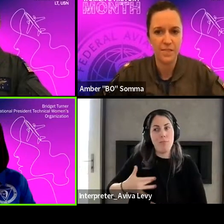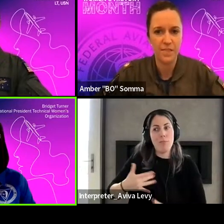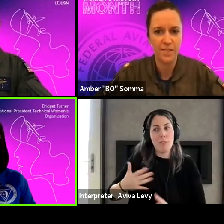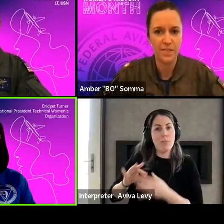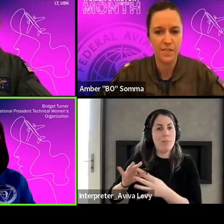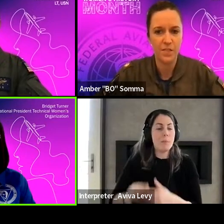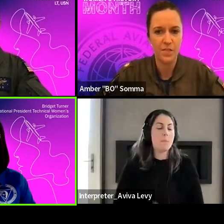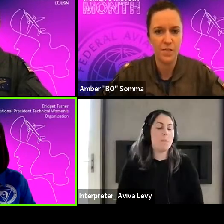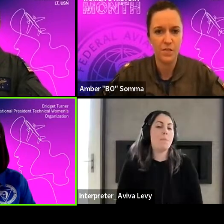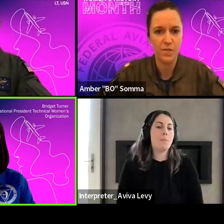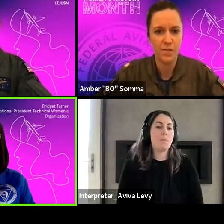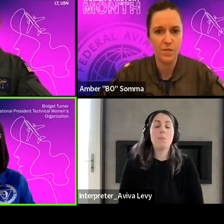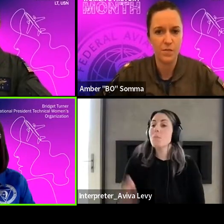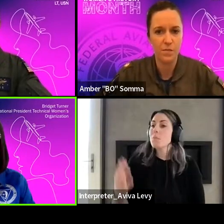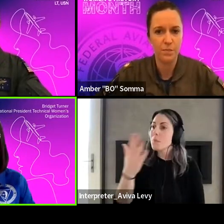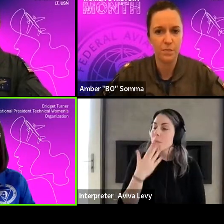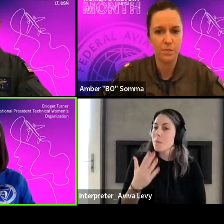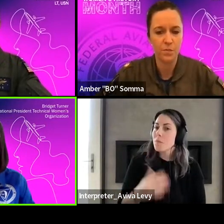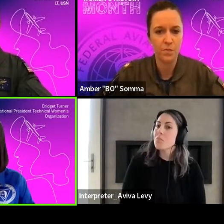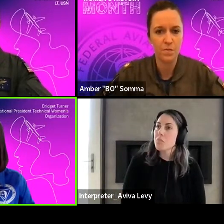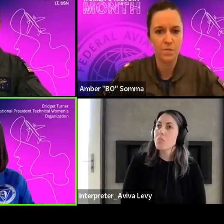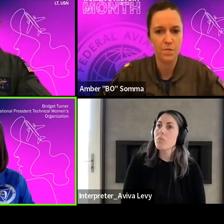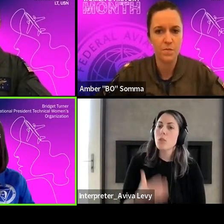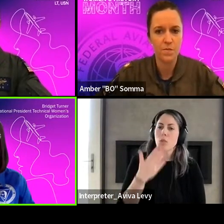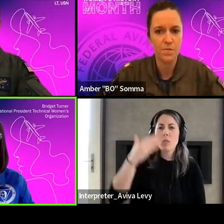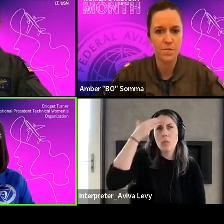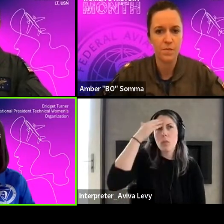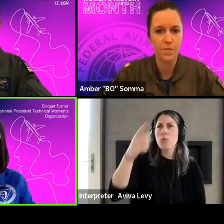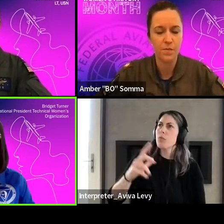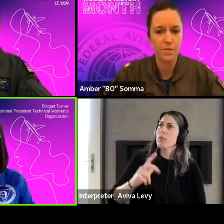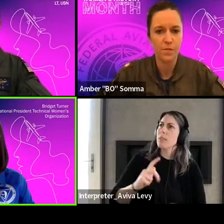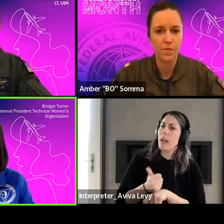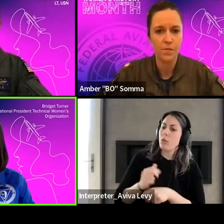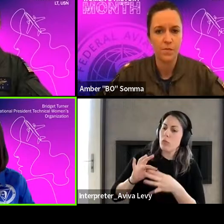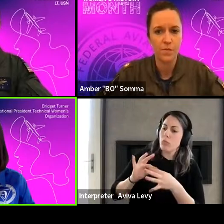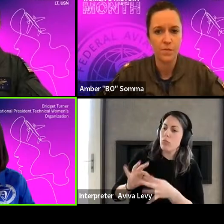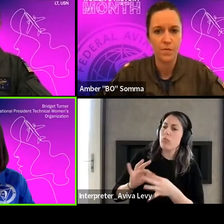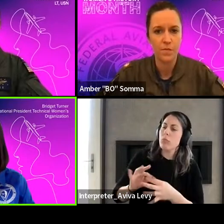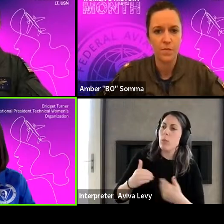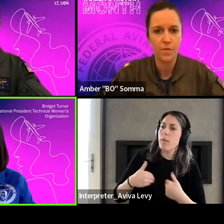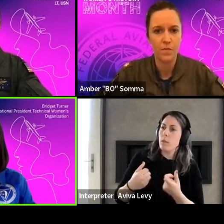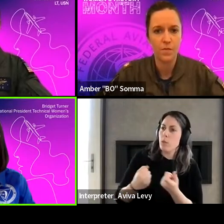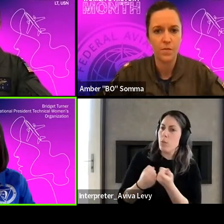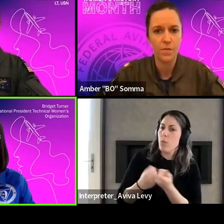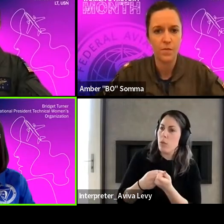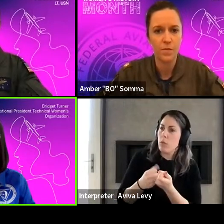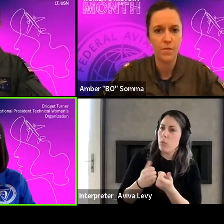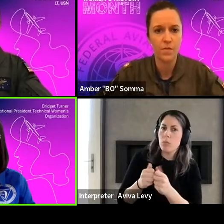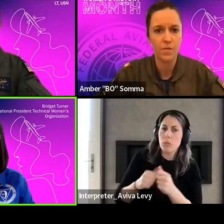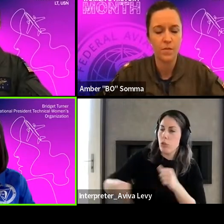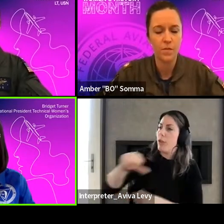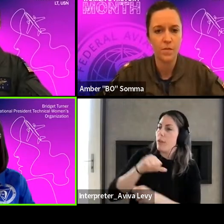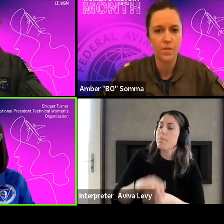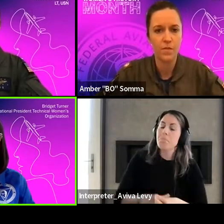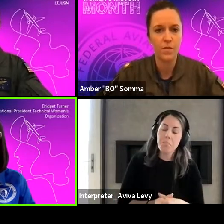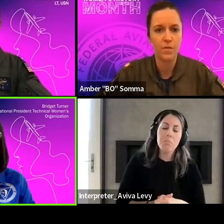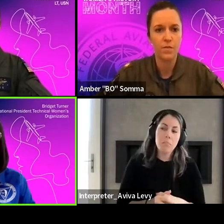It's good to know that you have established a network and it's there for you for support. So that's something good,